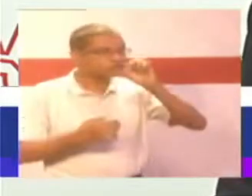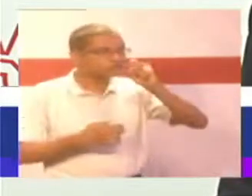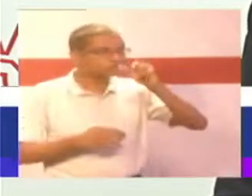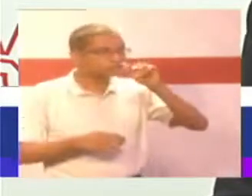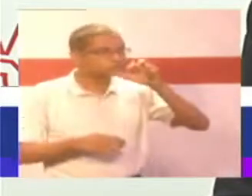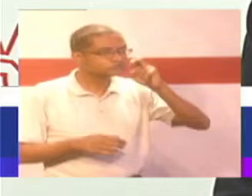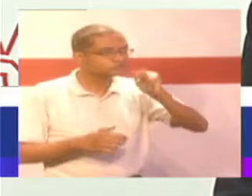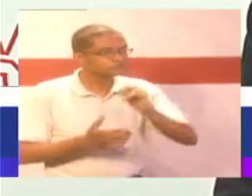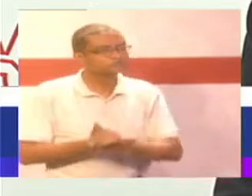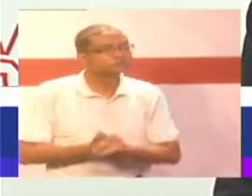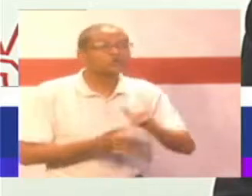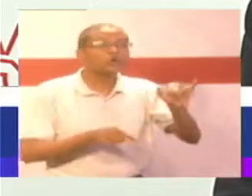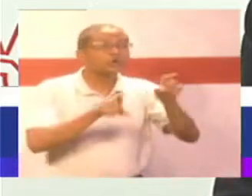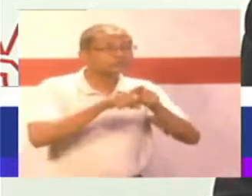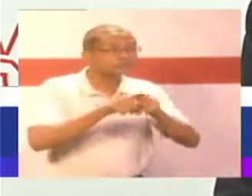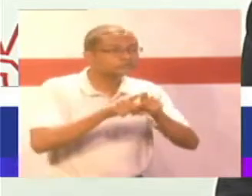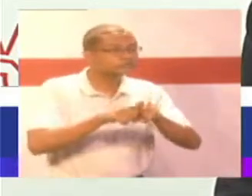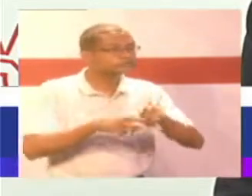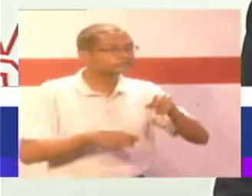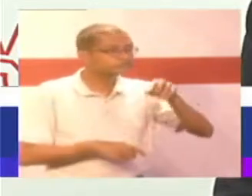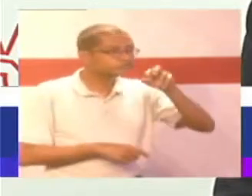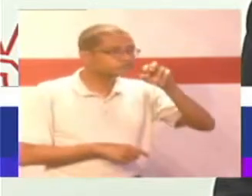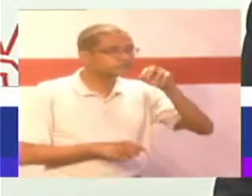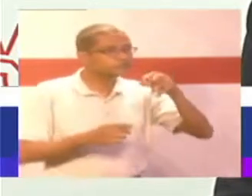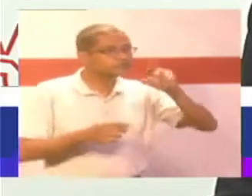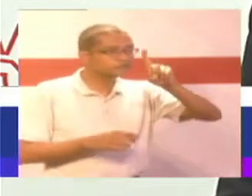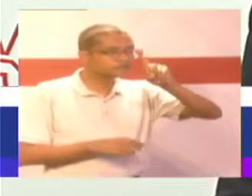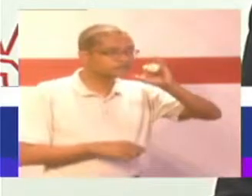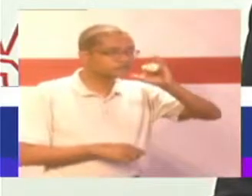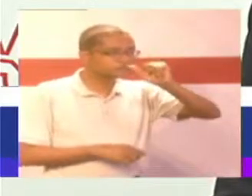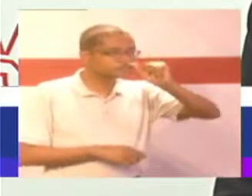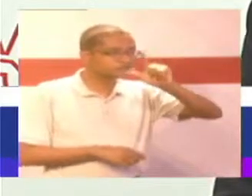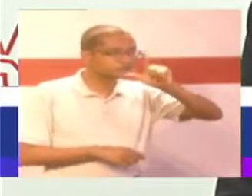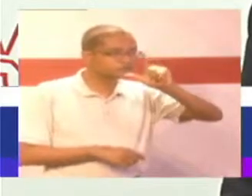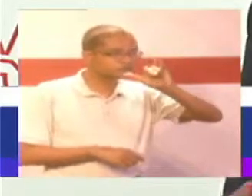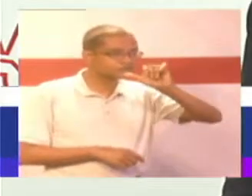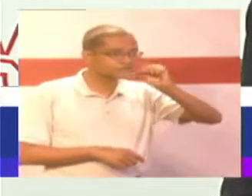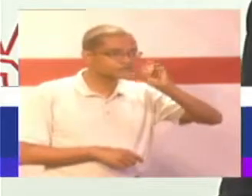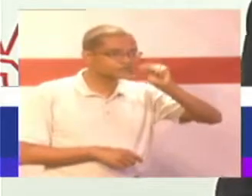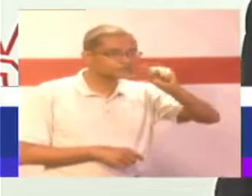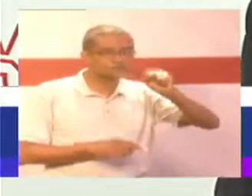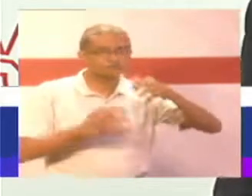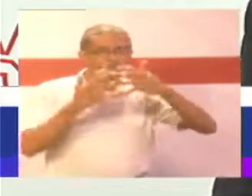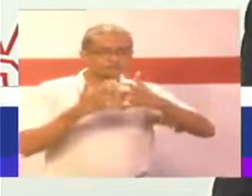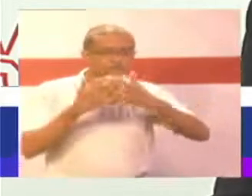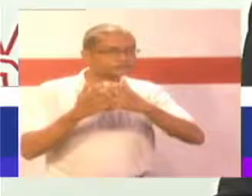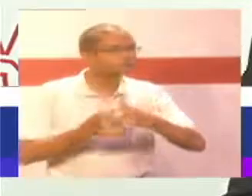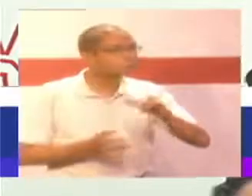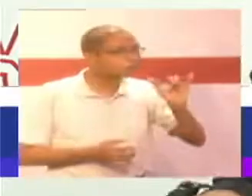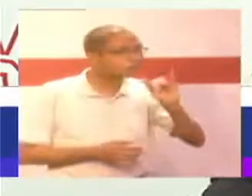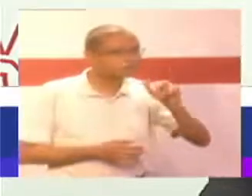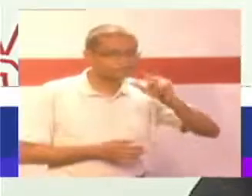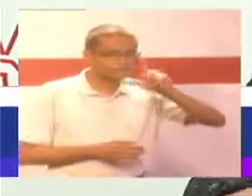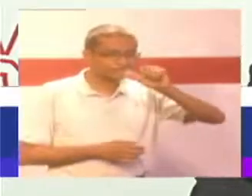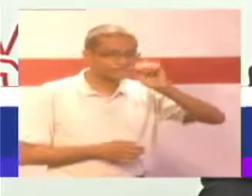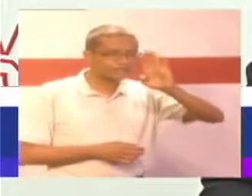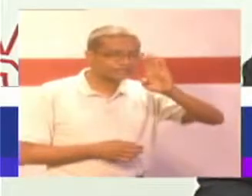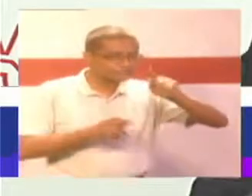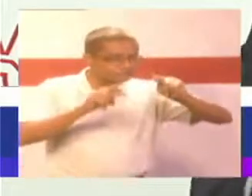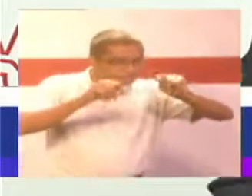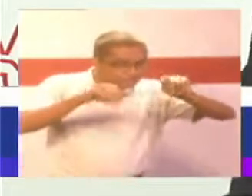of dialysis machines, as well as the availability of lab testing. And in some